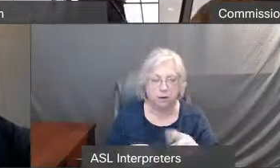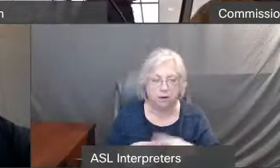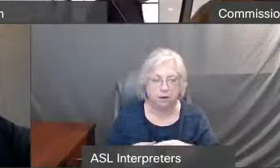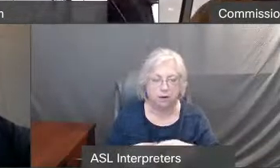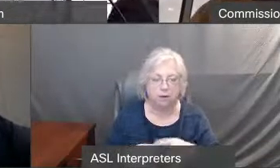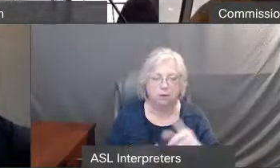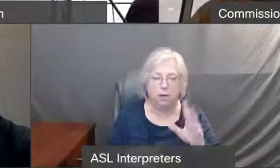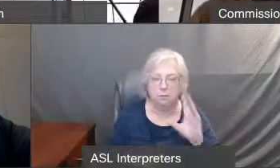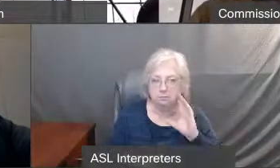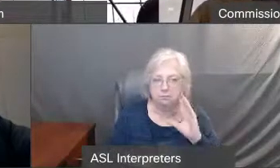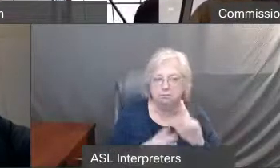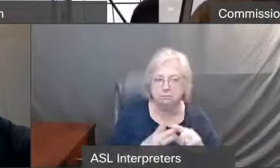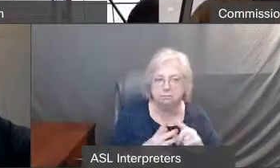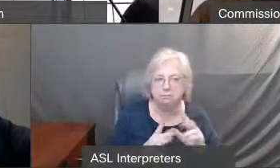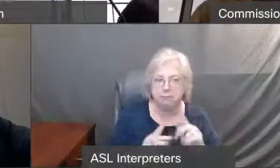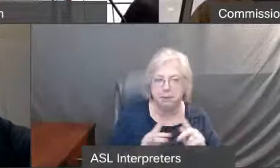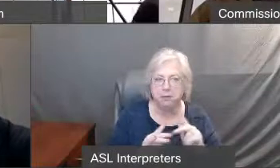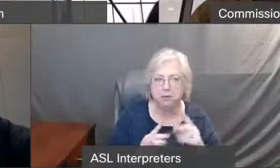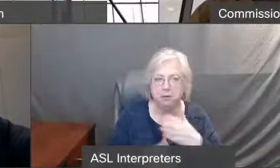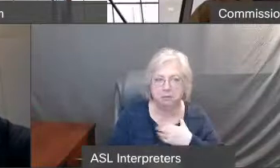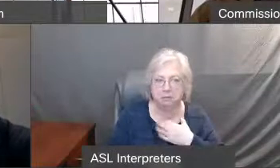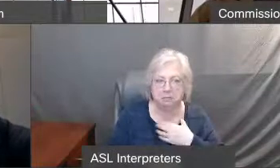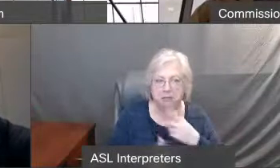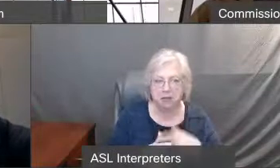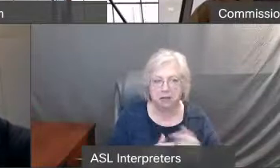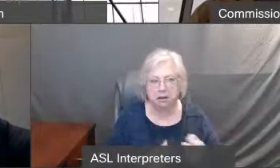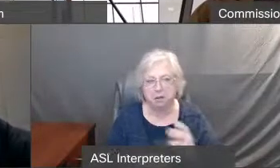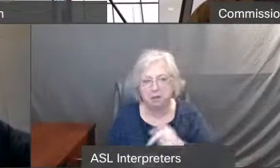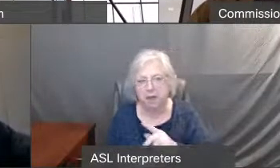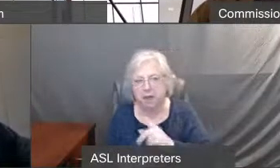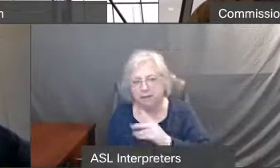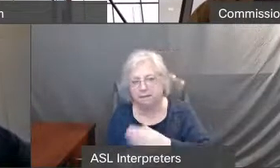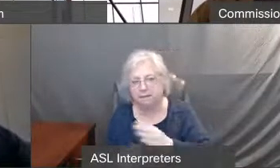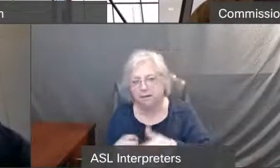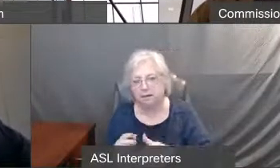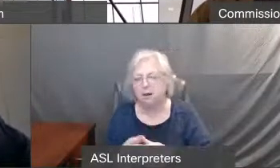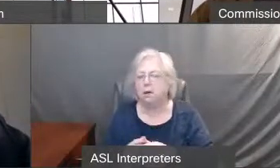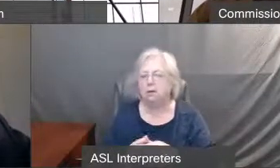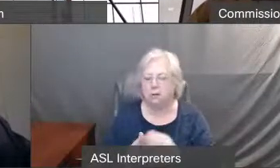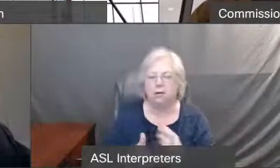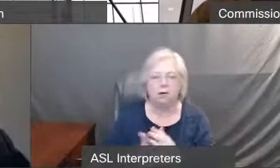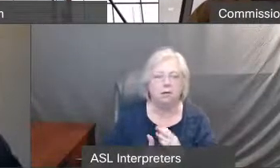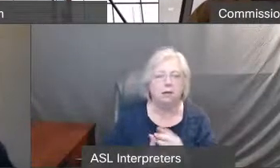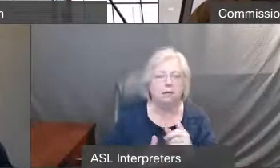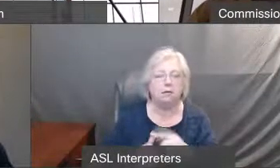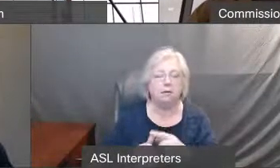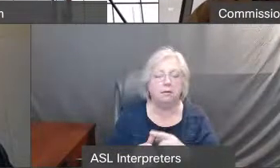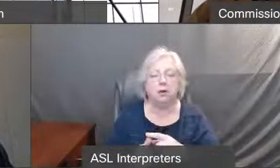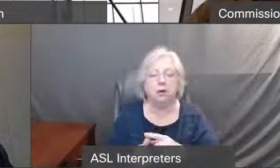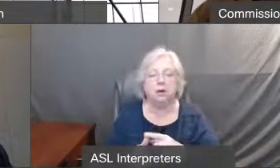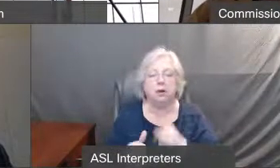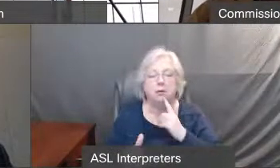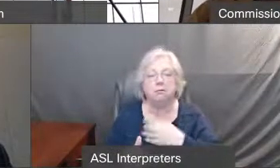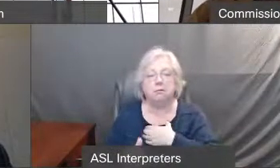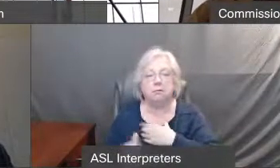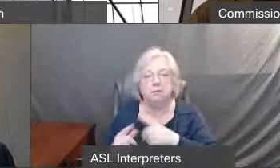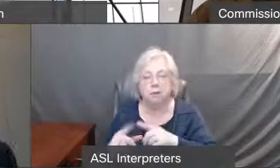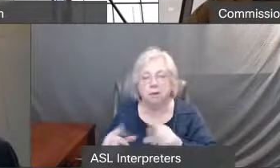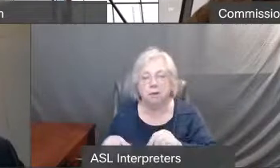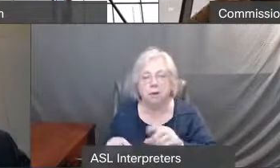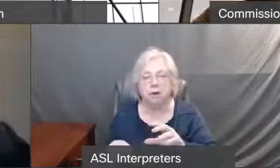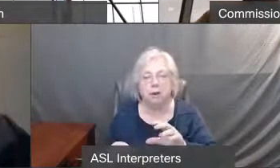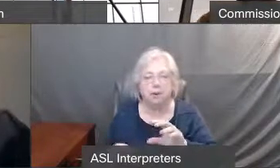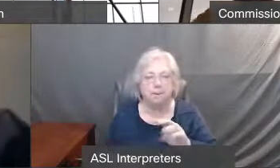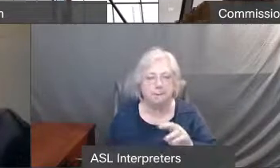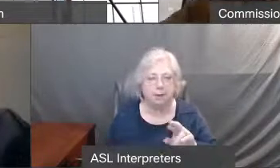opposing folks speak. Okay. All right. Let's see. The first green card that I have in the room in opposition is Mr. Jeff